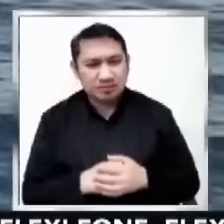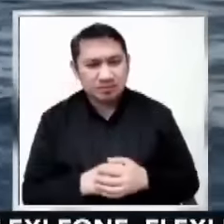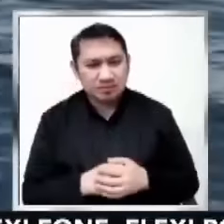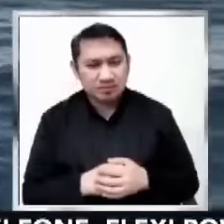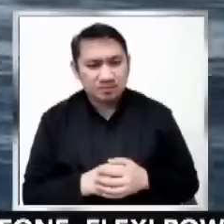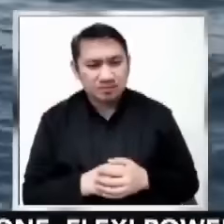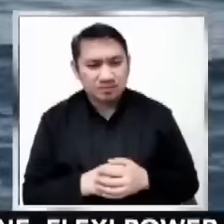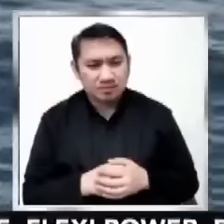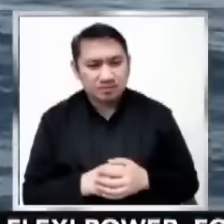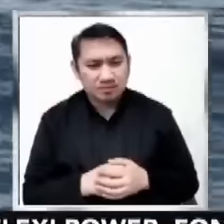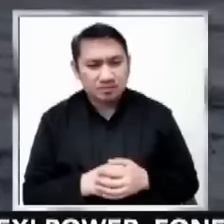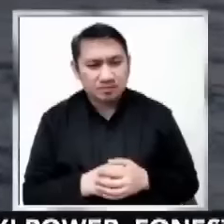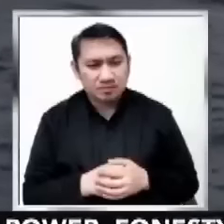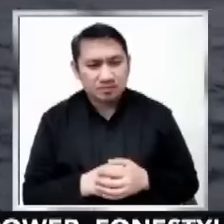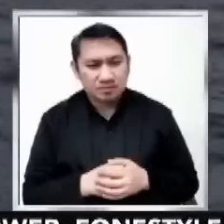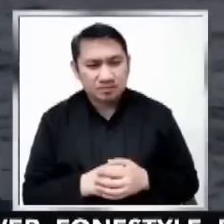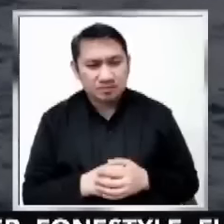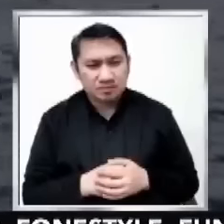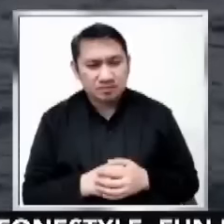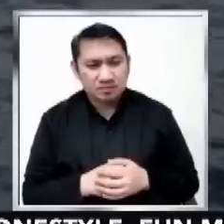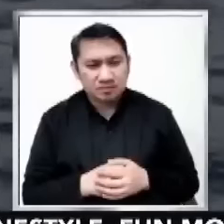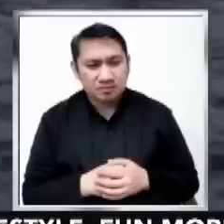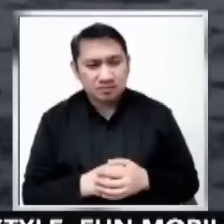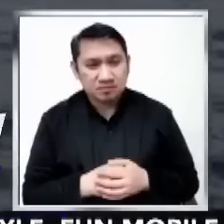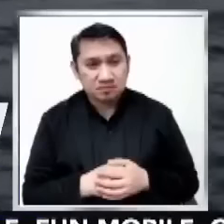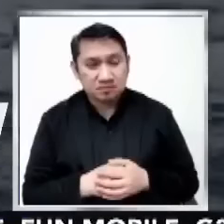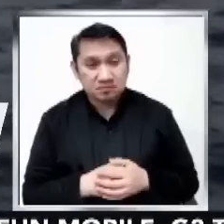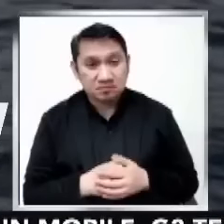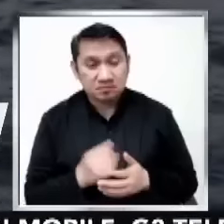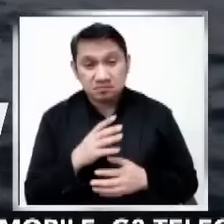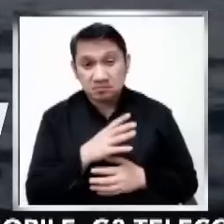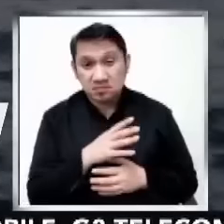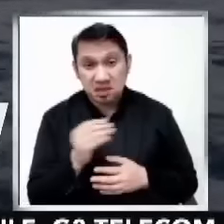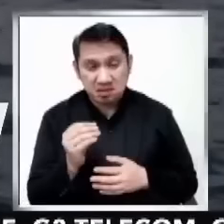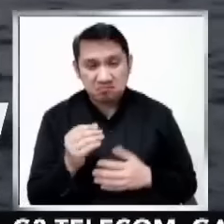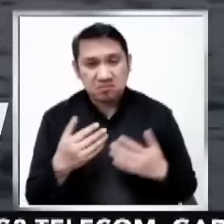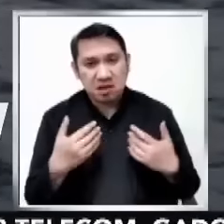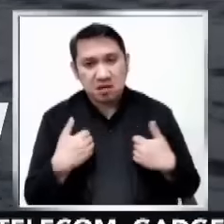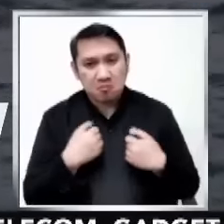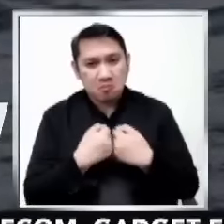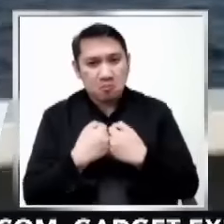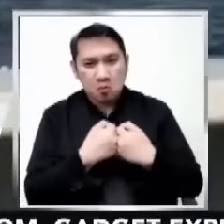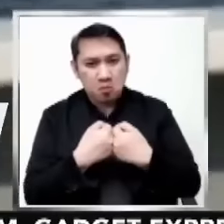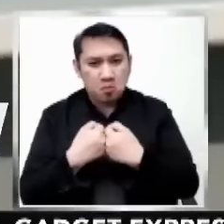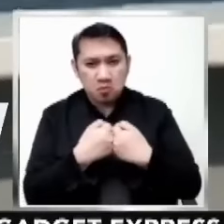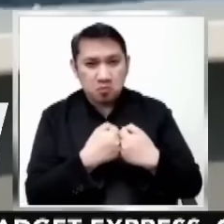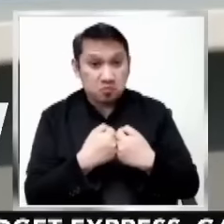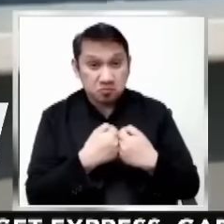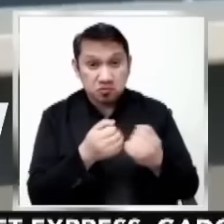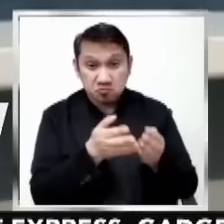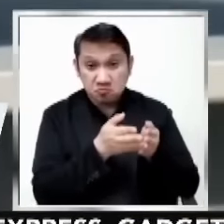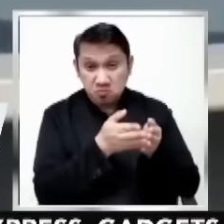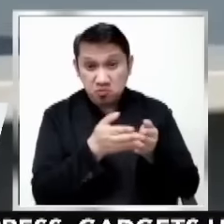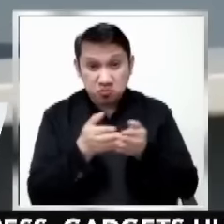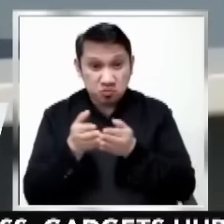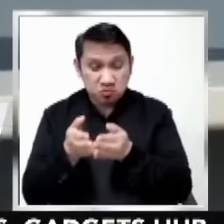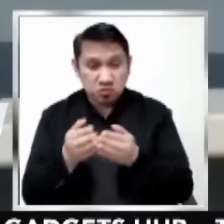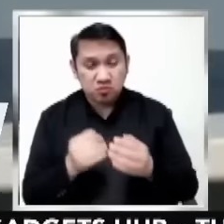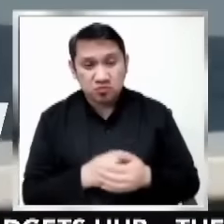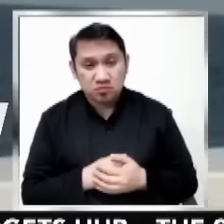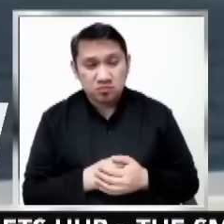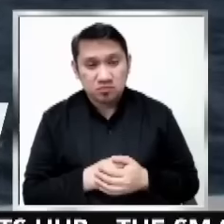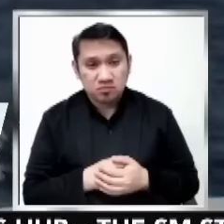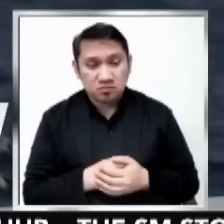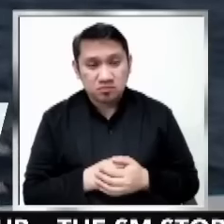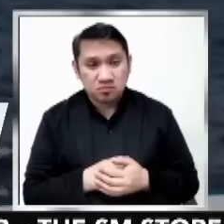grounded vessel 57. Habang nakikipagbatintero ang Philippine Coast Guard sa mga barko ng China, nakapuslit ang dalawang